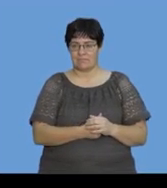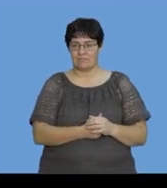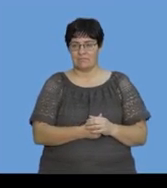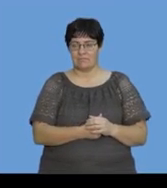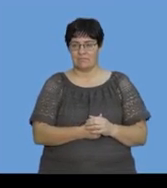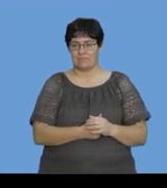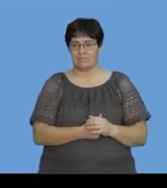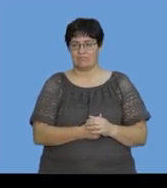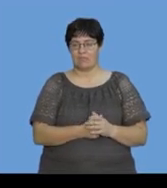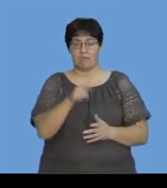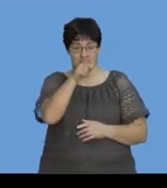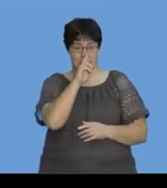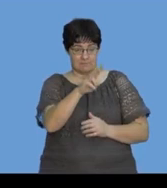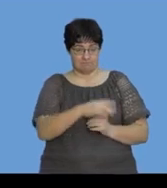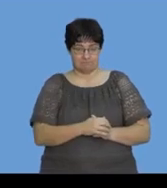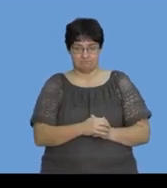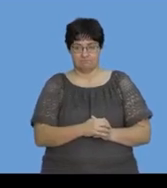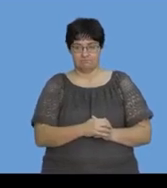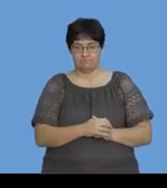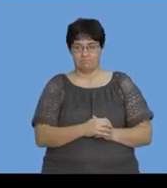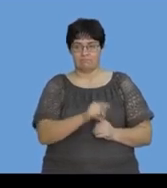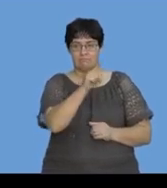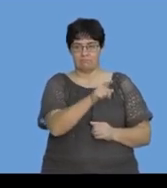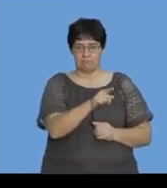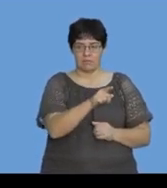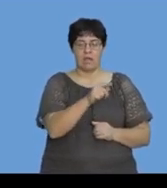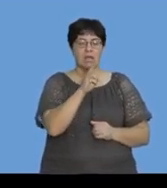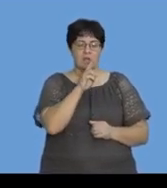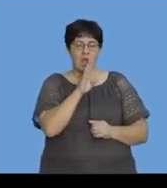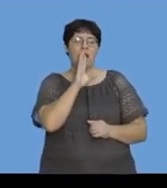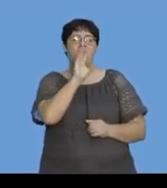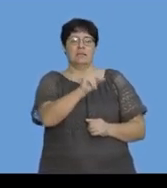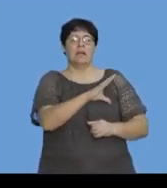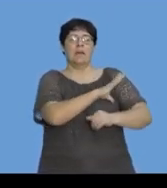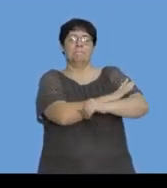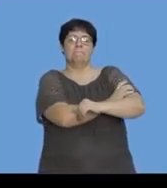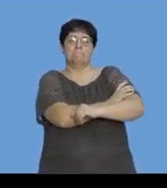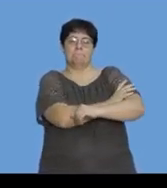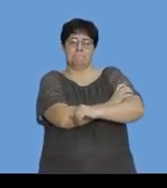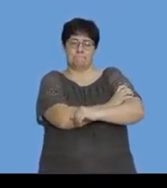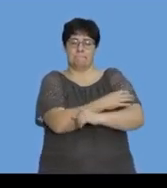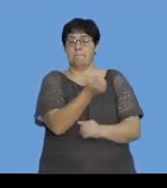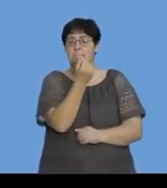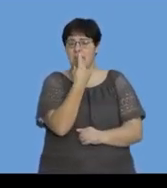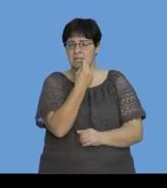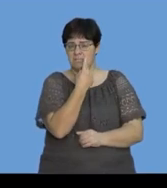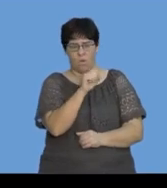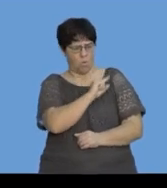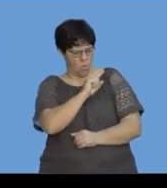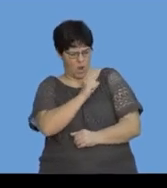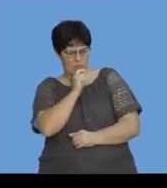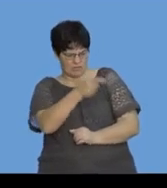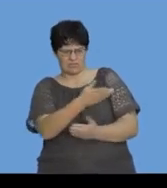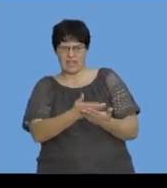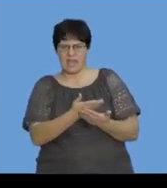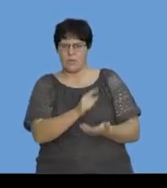All right, I'm going to use this one. Have a look here. Okay, so this is what they're asking us. Why can we